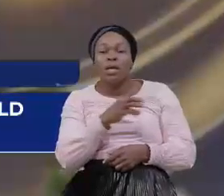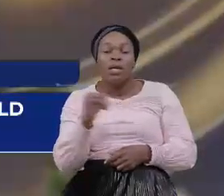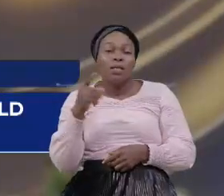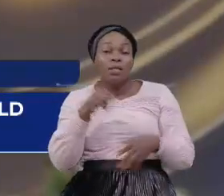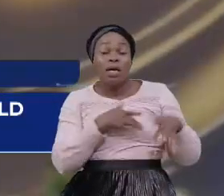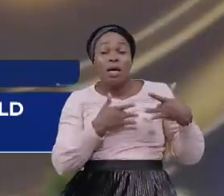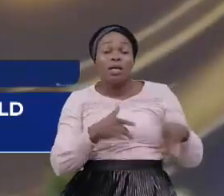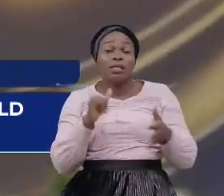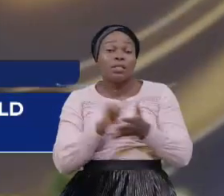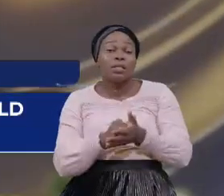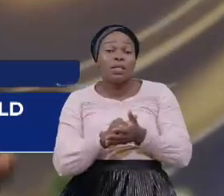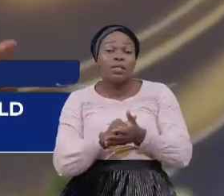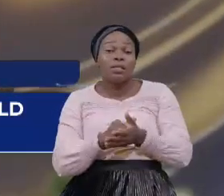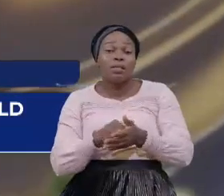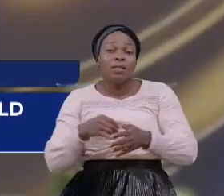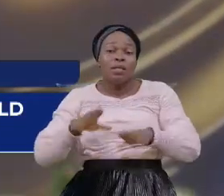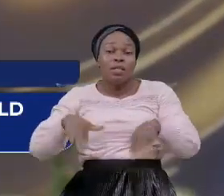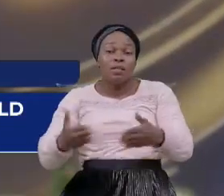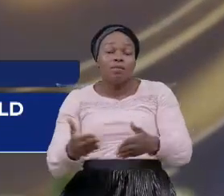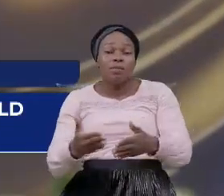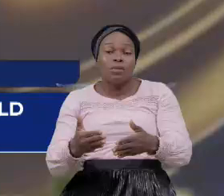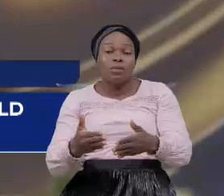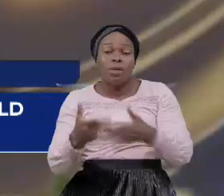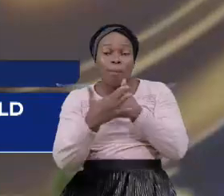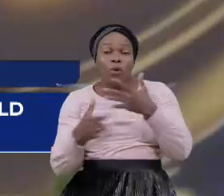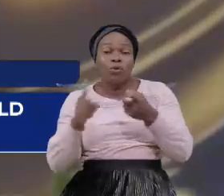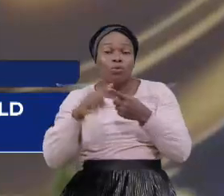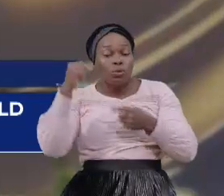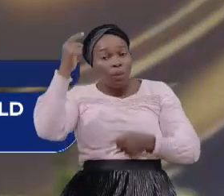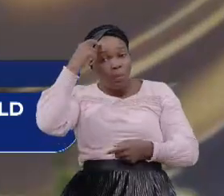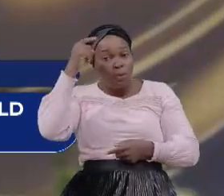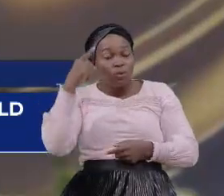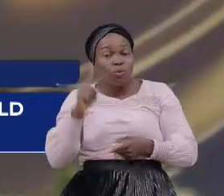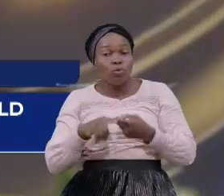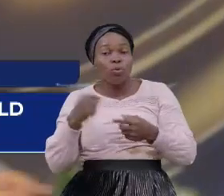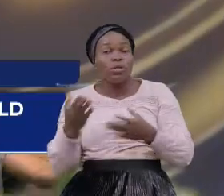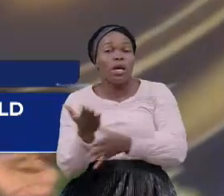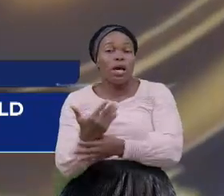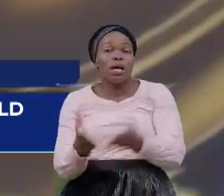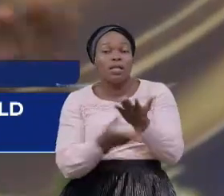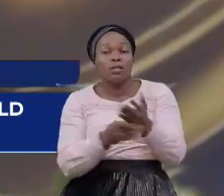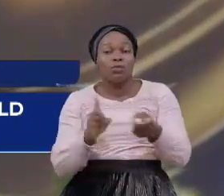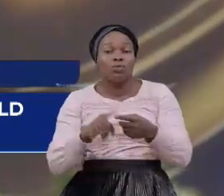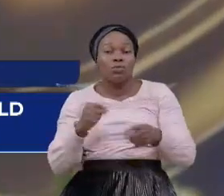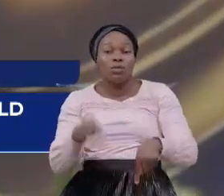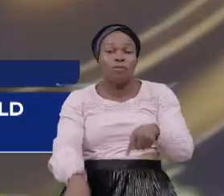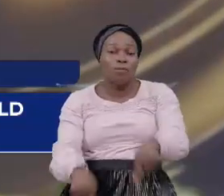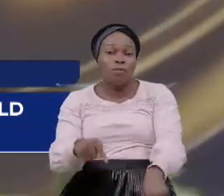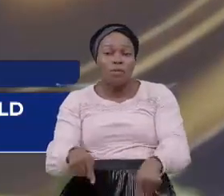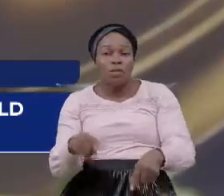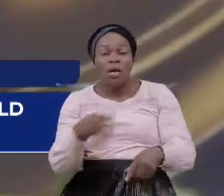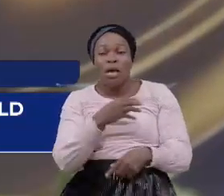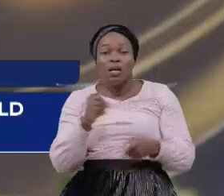to the brain, to the nerves, to the hands, even to the feet, to the toes,